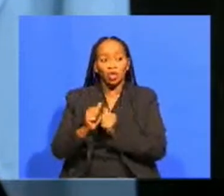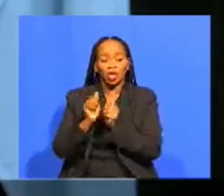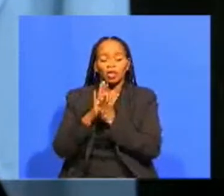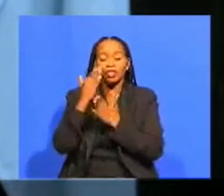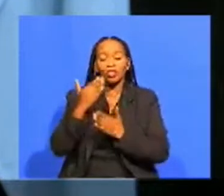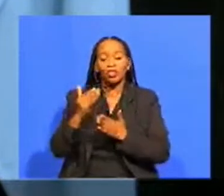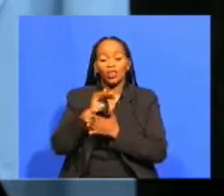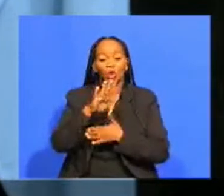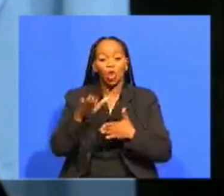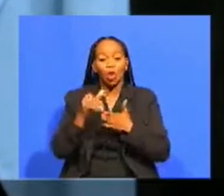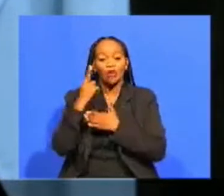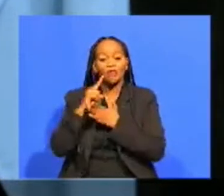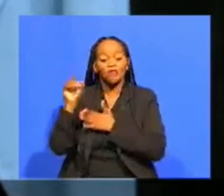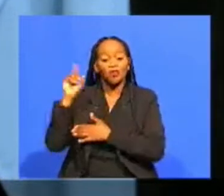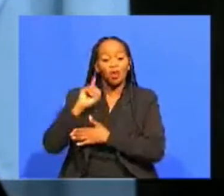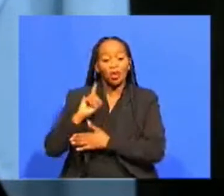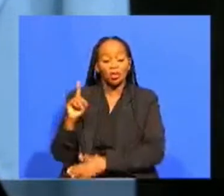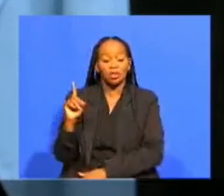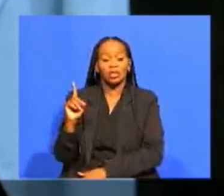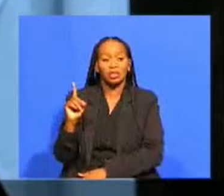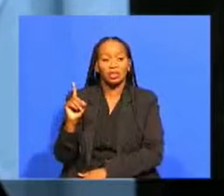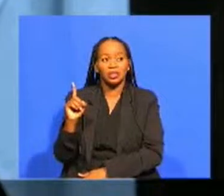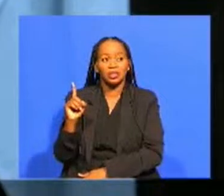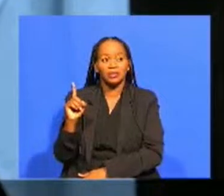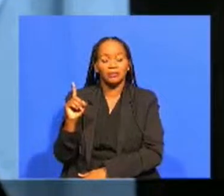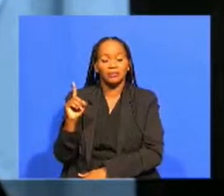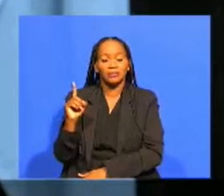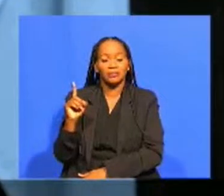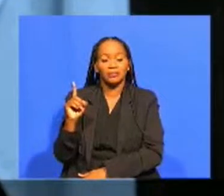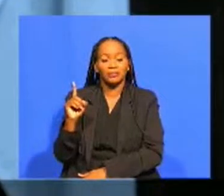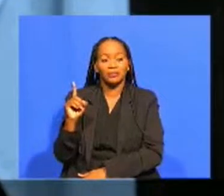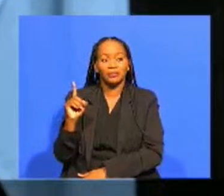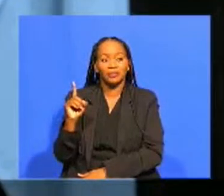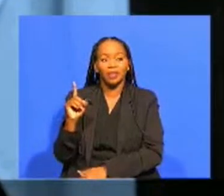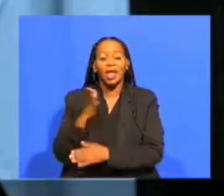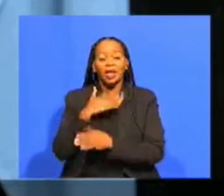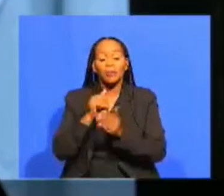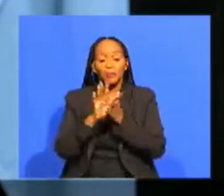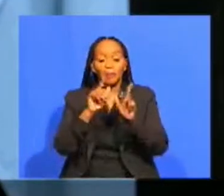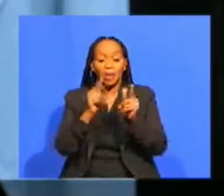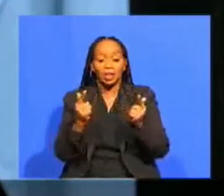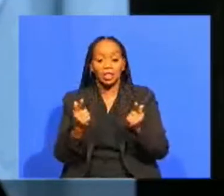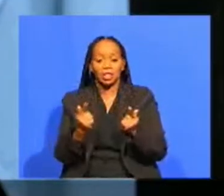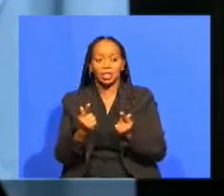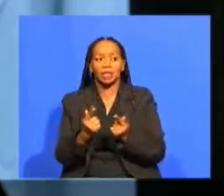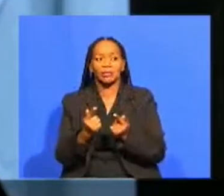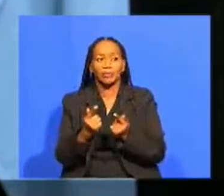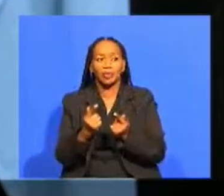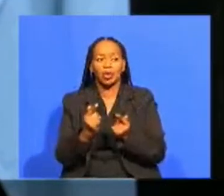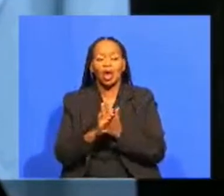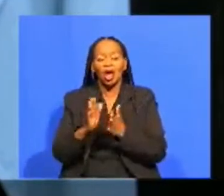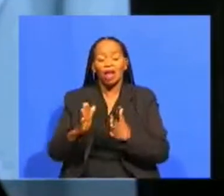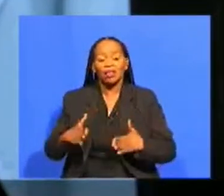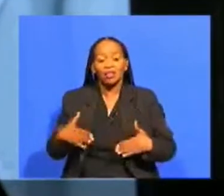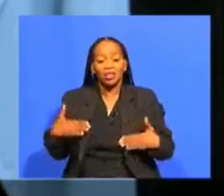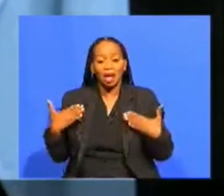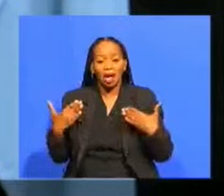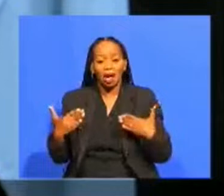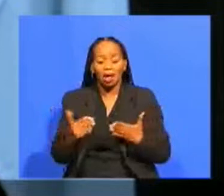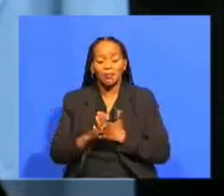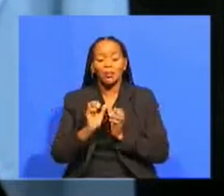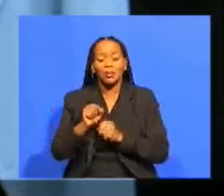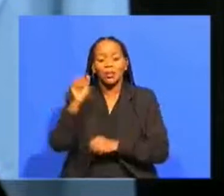for listening to us. We and my delegation, they are very pleased, And I